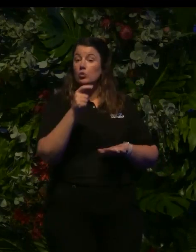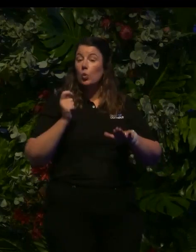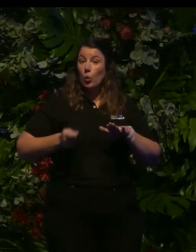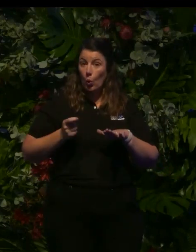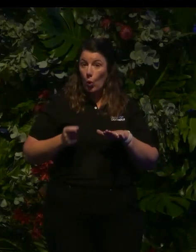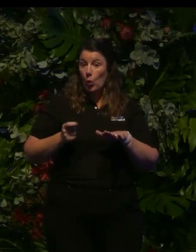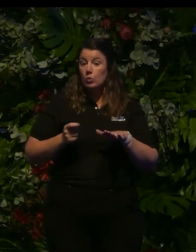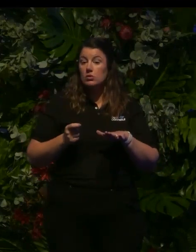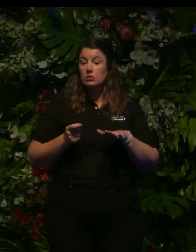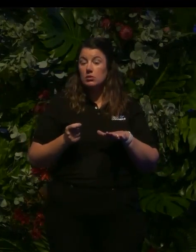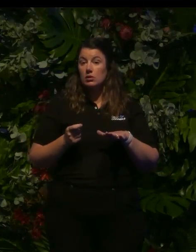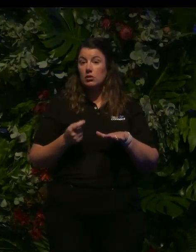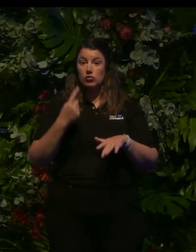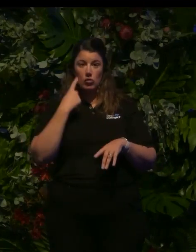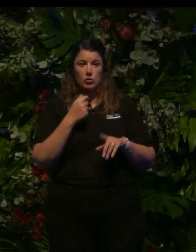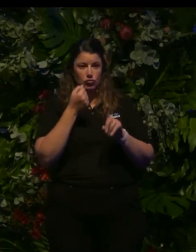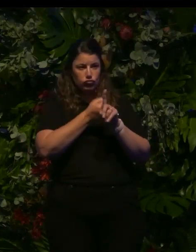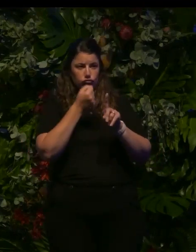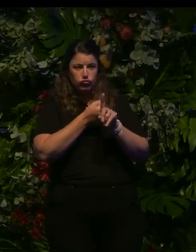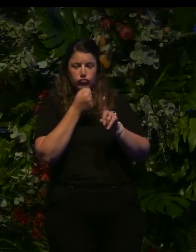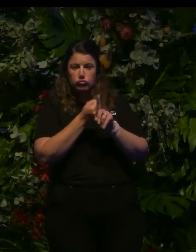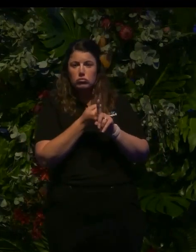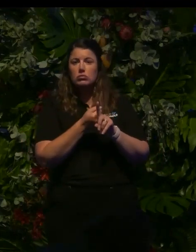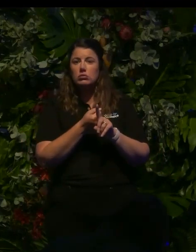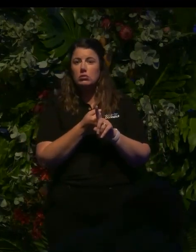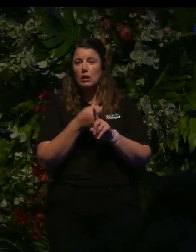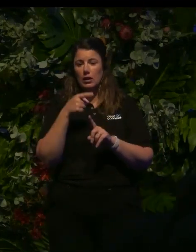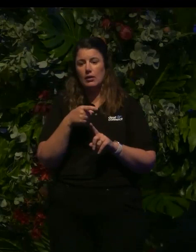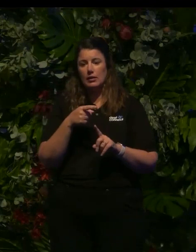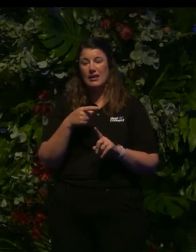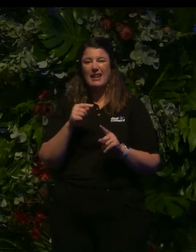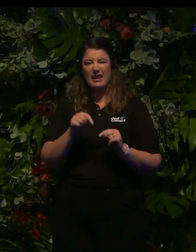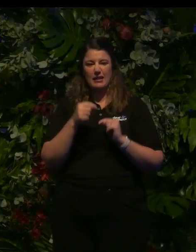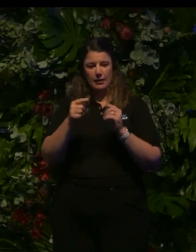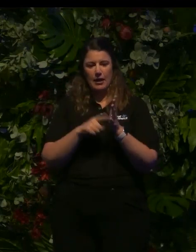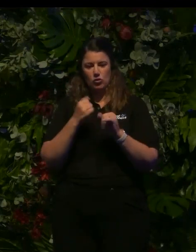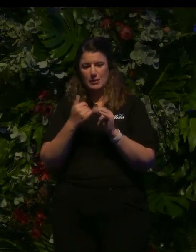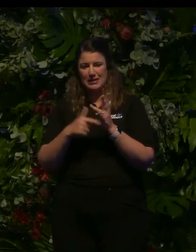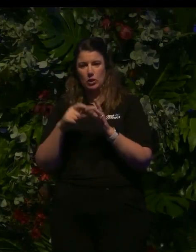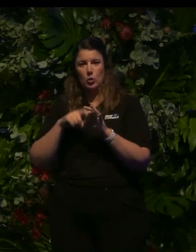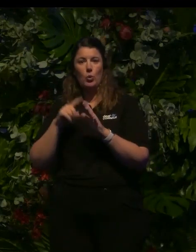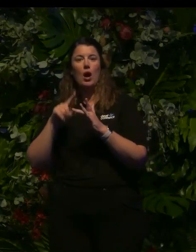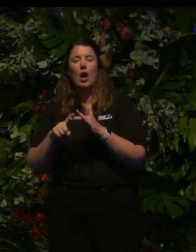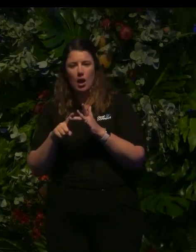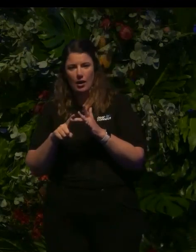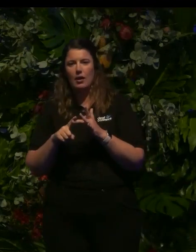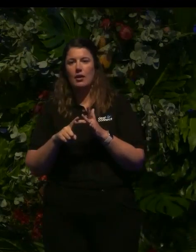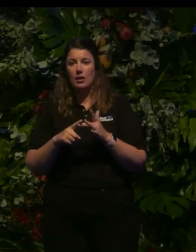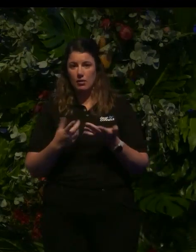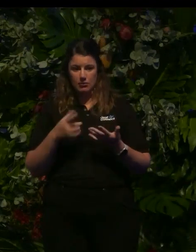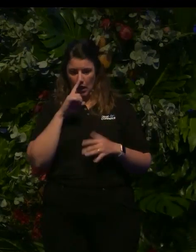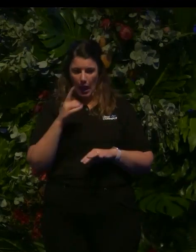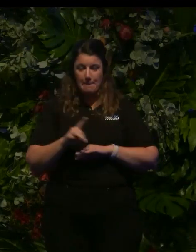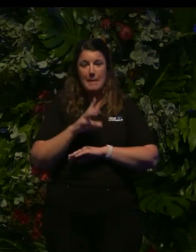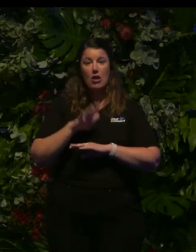and trying to ask the court that is the discrimination against LGBTIQ when we not, be able to